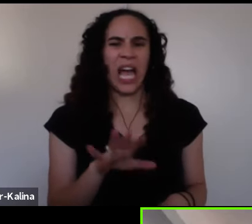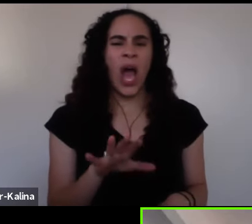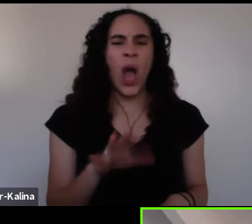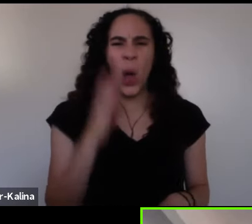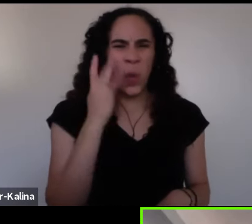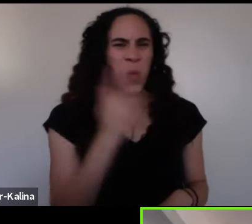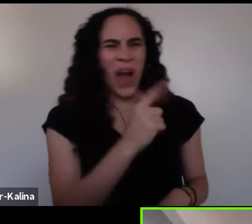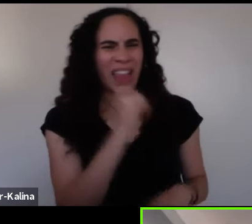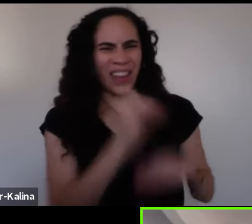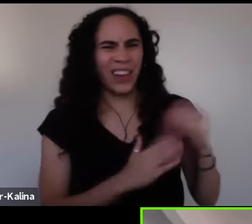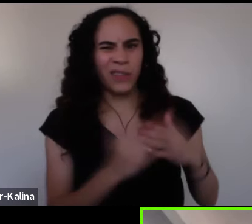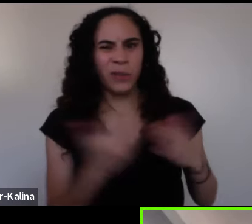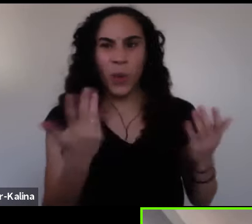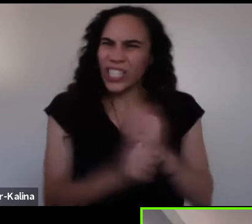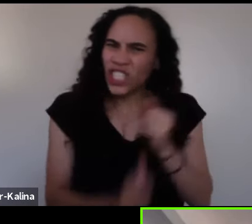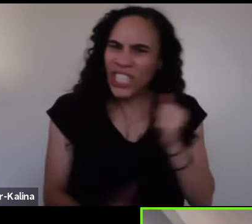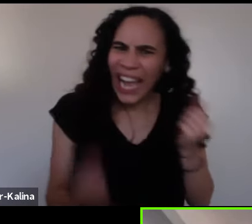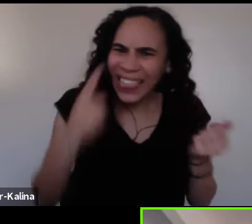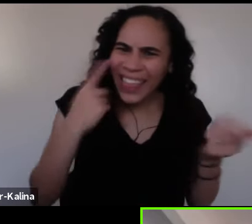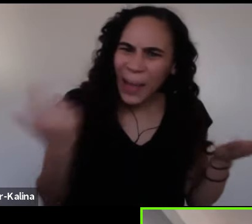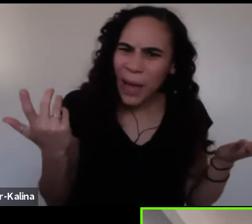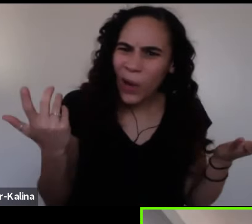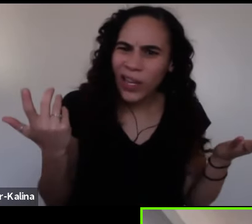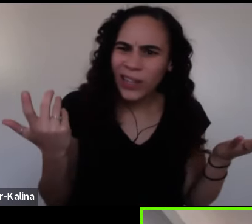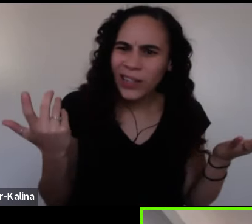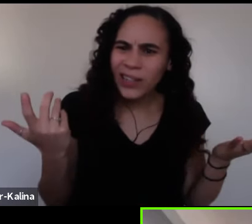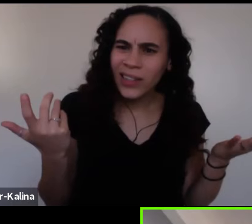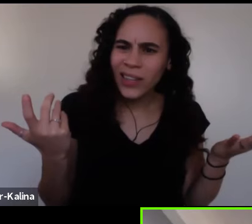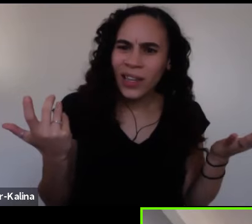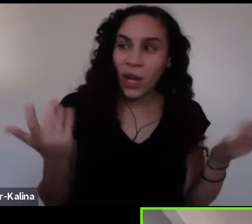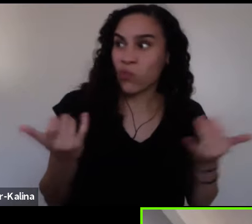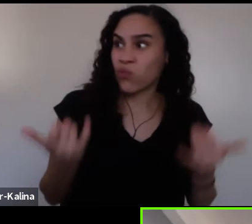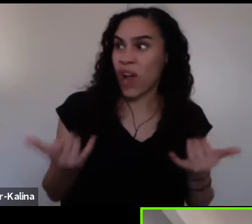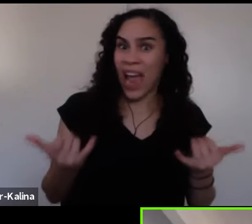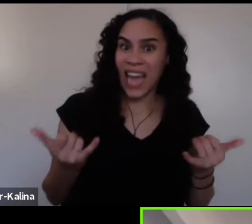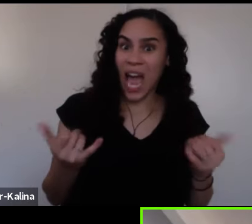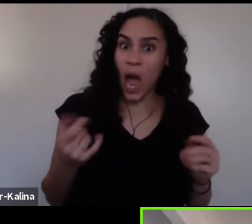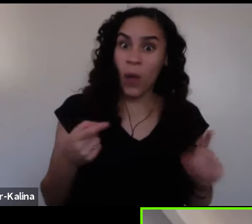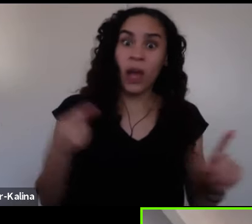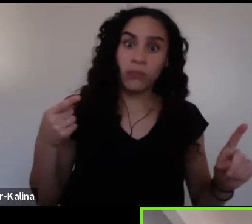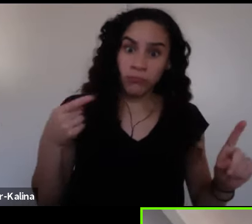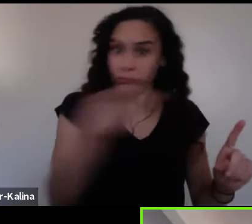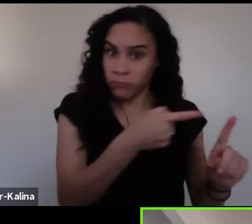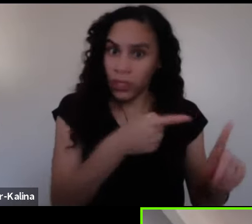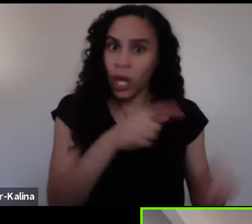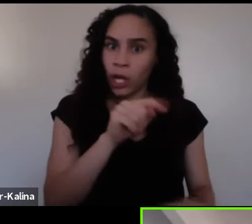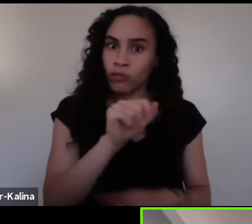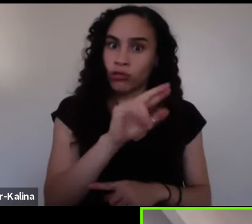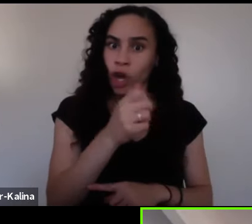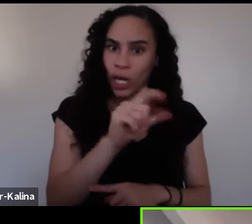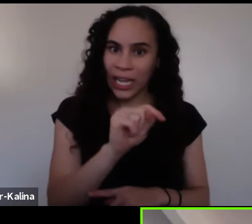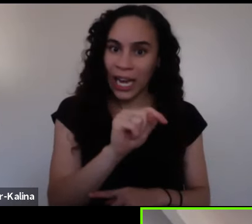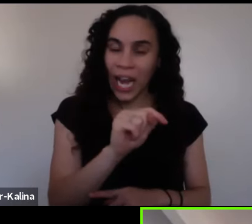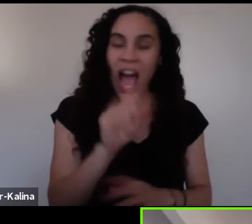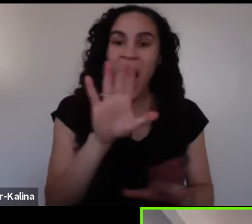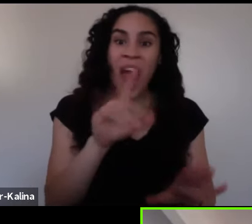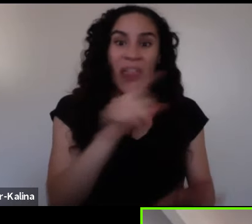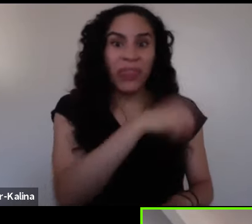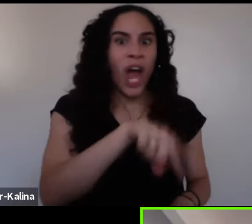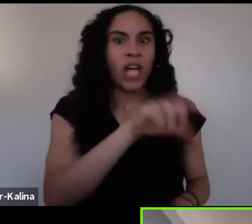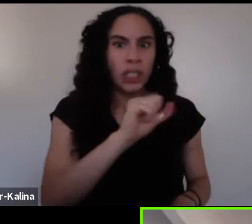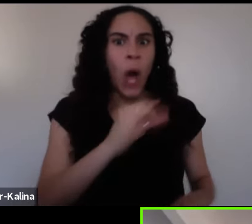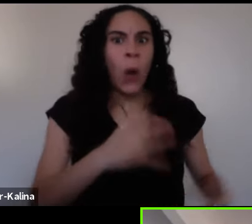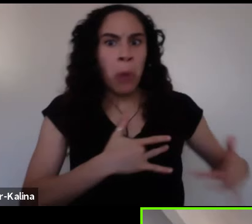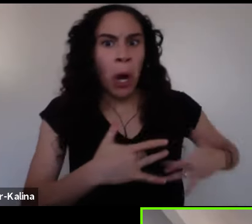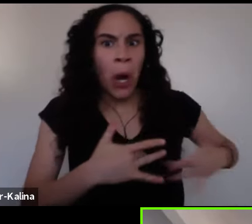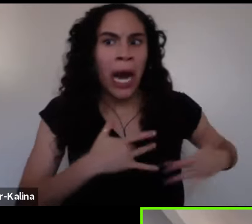well, shit, think about it. I mean, they're right now, they're targeted too, right? And they're so worried about saying the